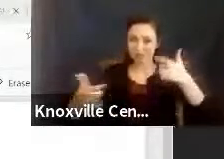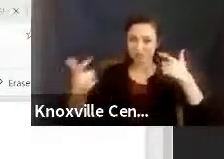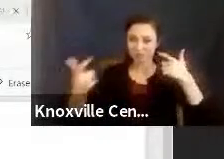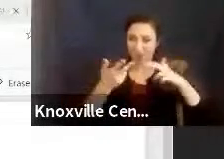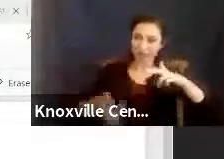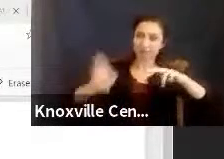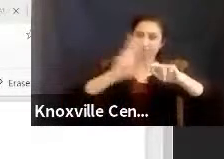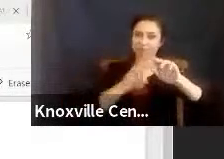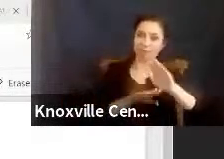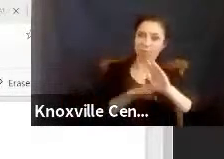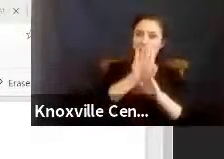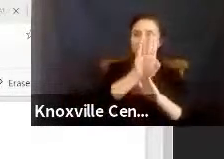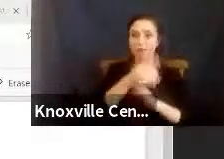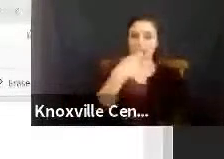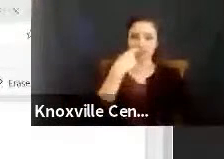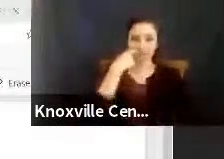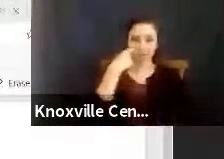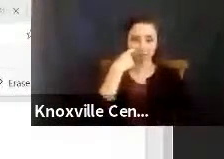past.